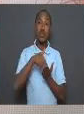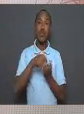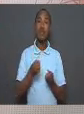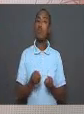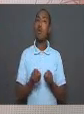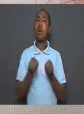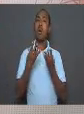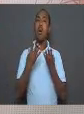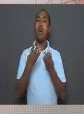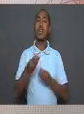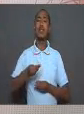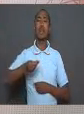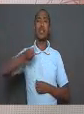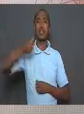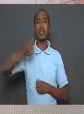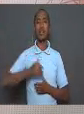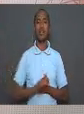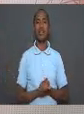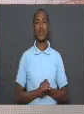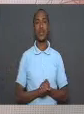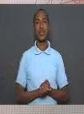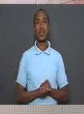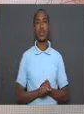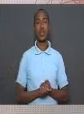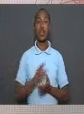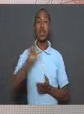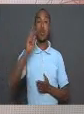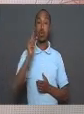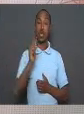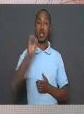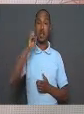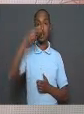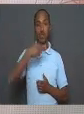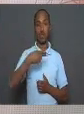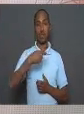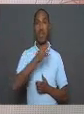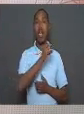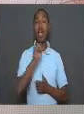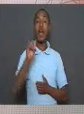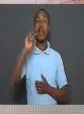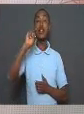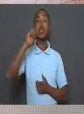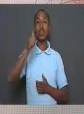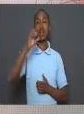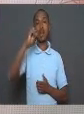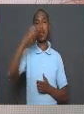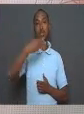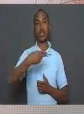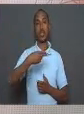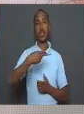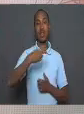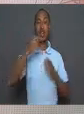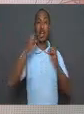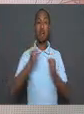more expensive. While potassium hydroxide and sodium hydroxide